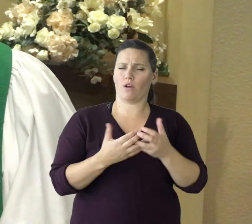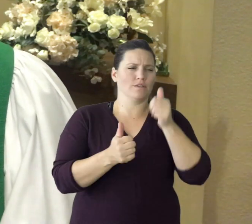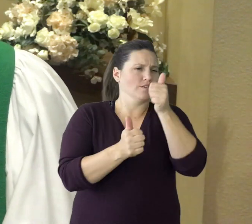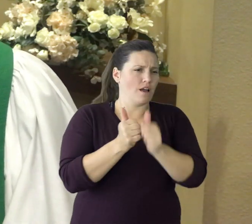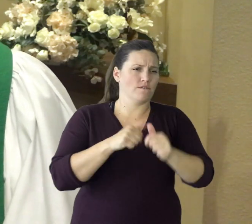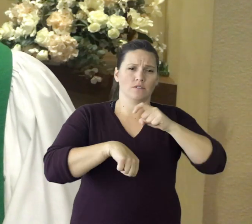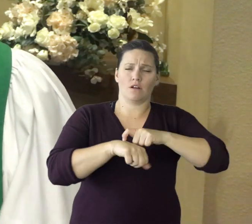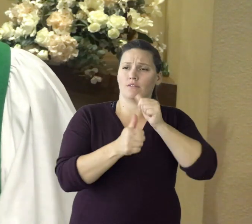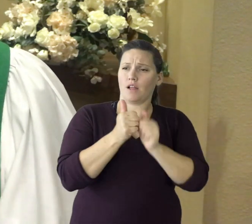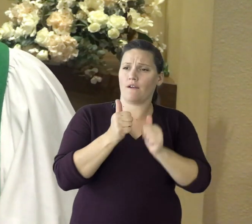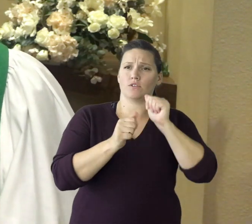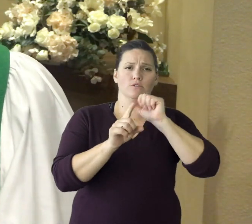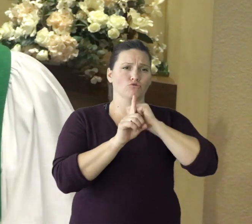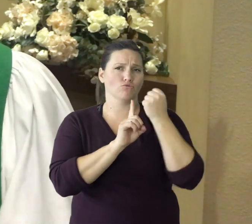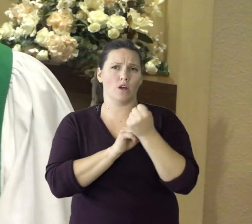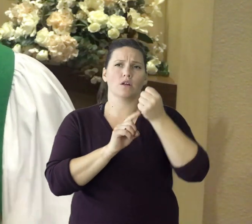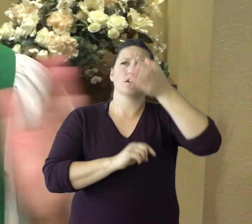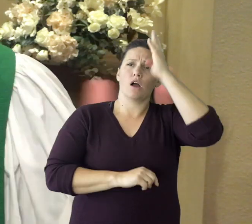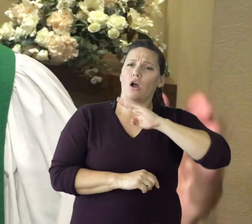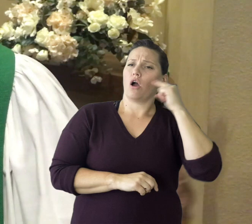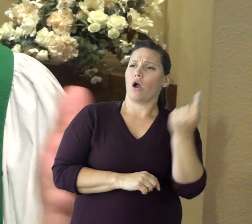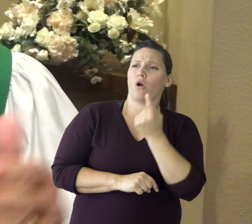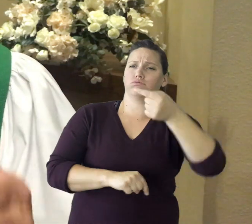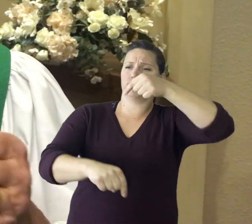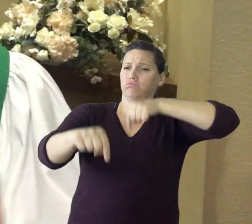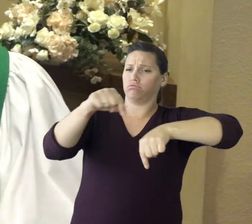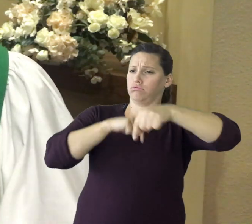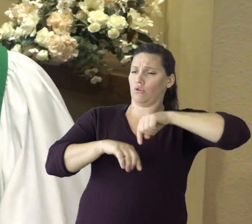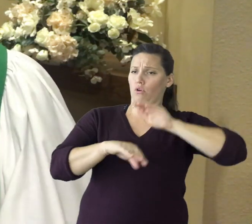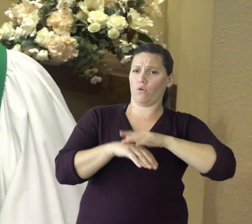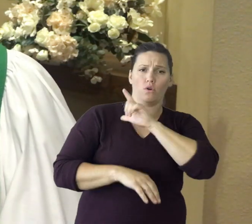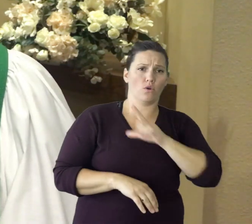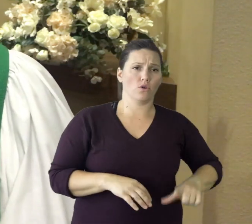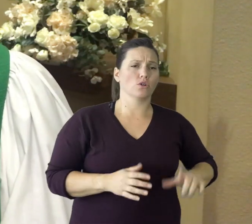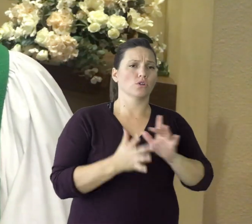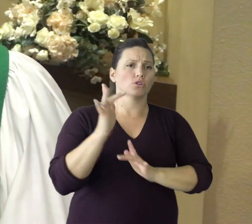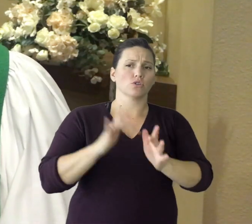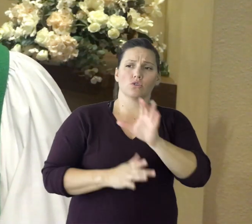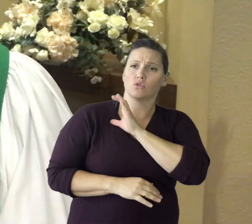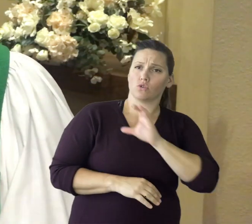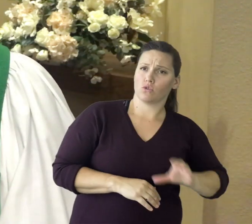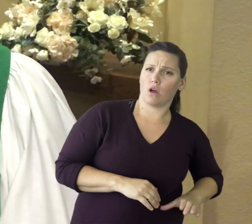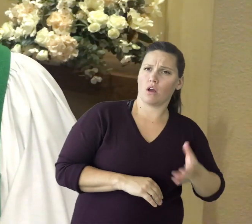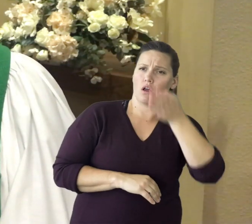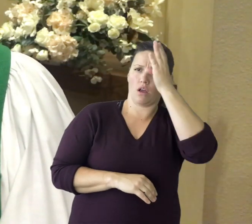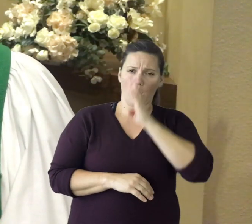time and in every way, God's love always circles back on the Lord Jesus